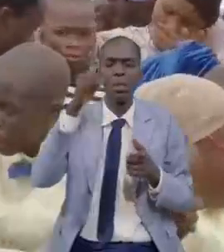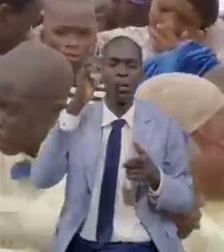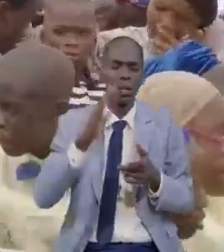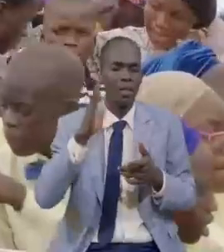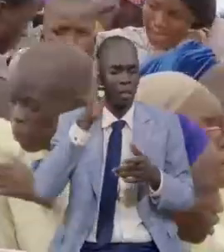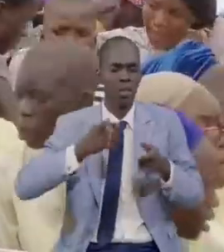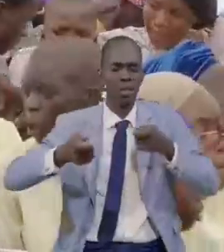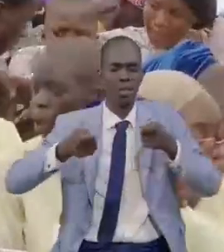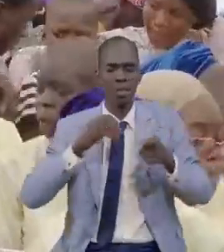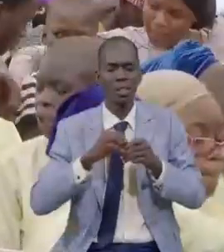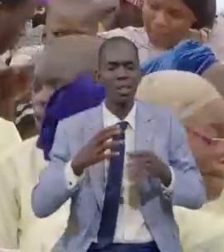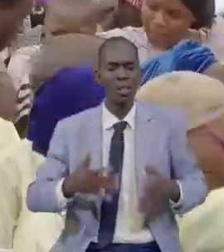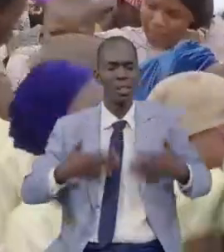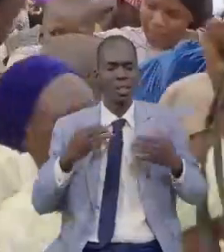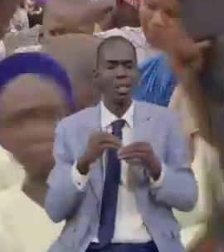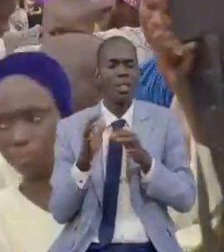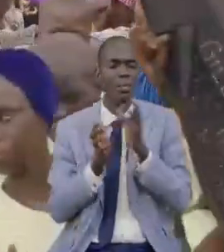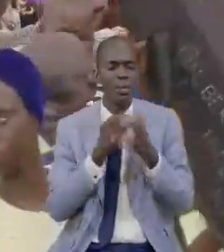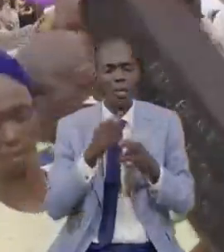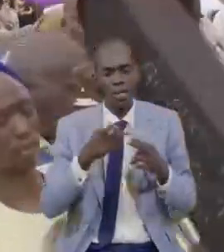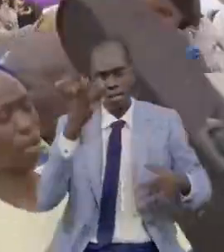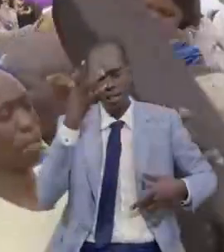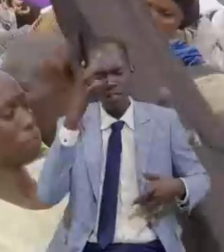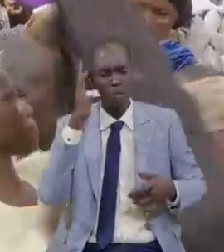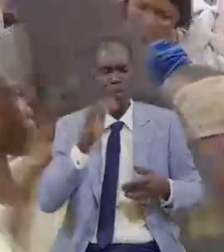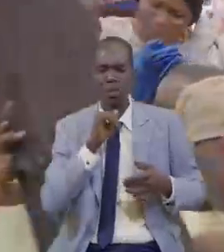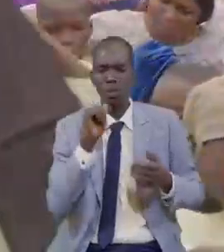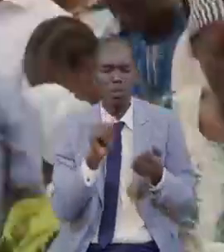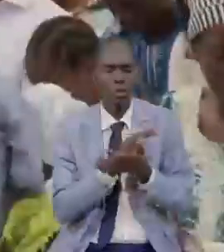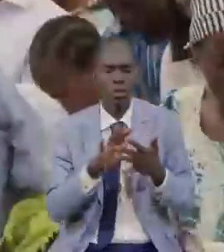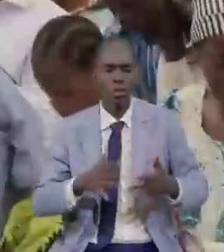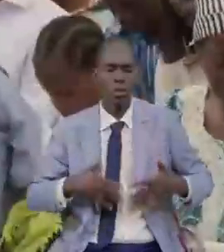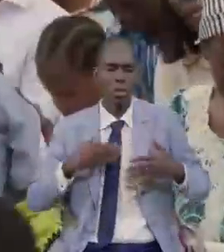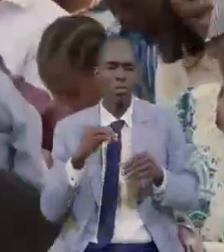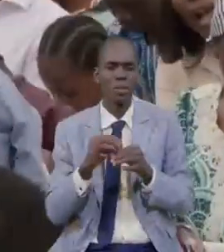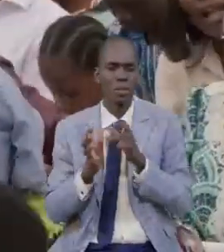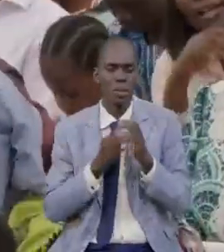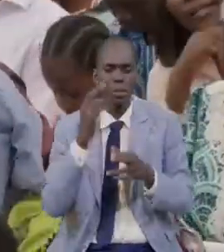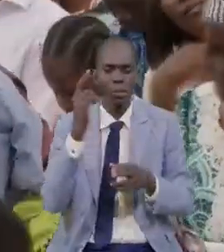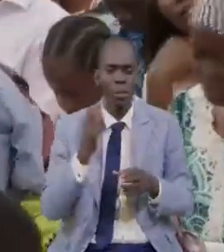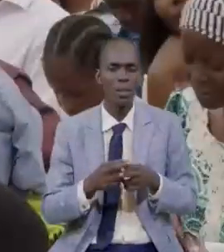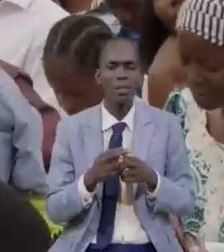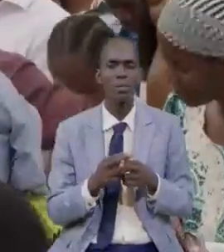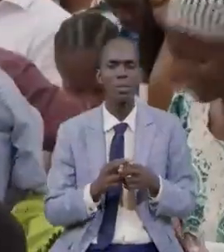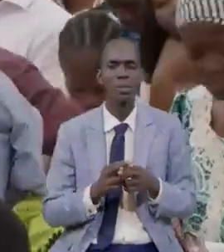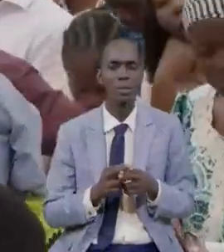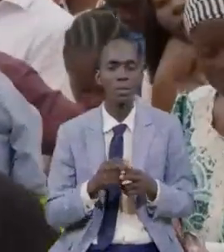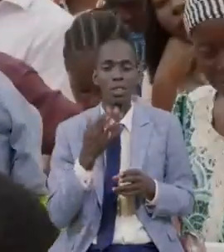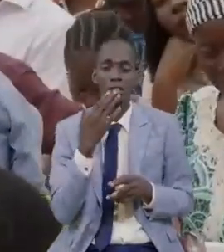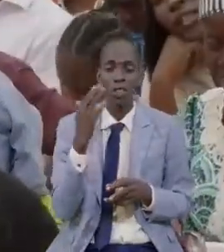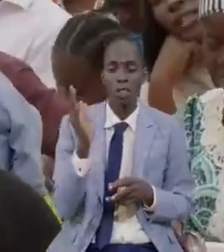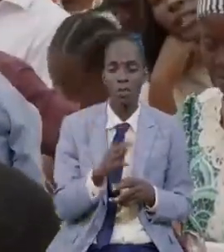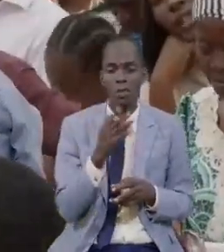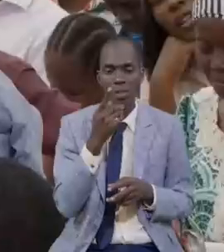will not reign in your life. Calamity will not reign in your life. Evil, the devil, will not reign in